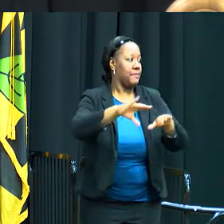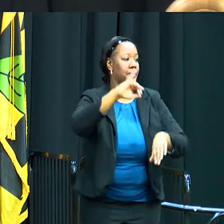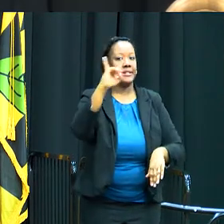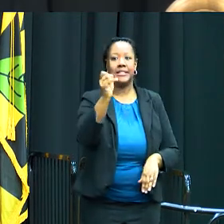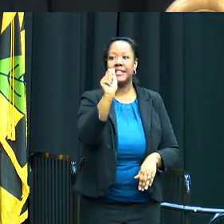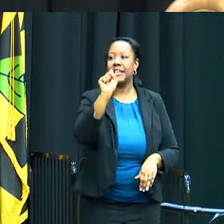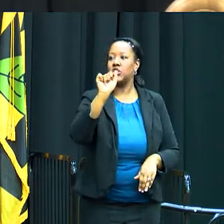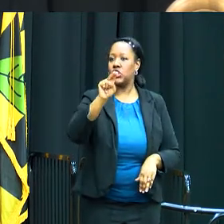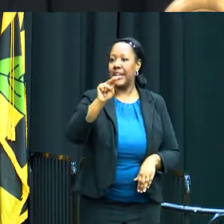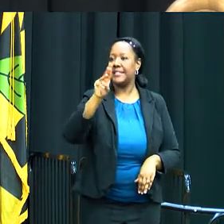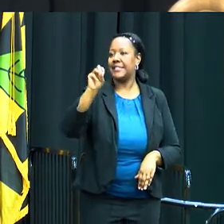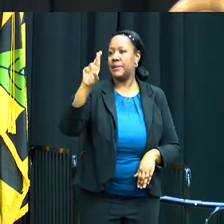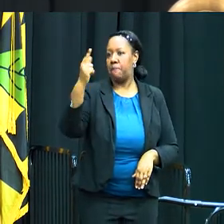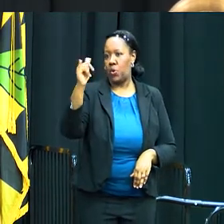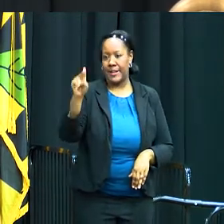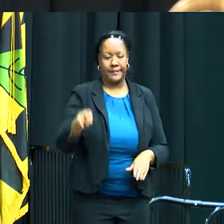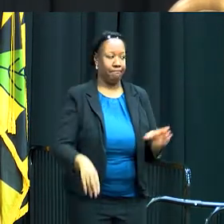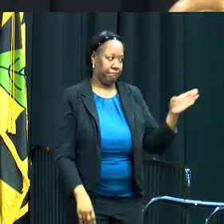Morgan.